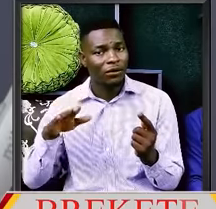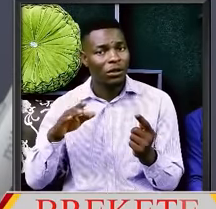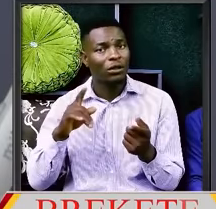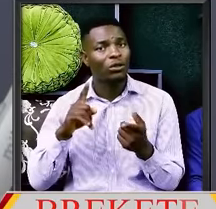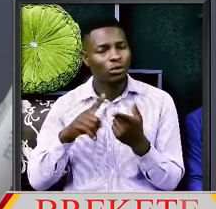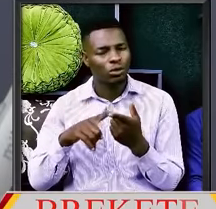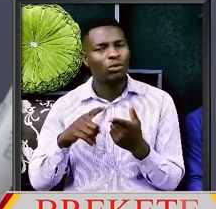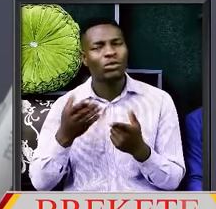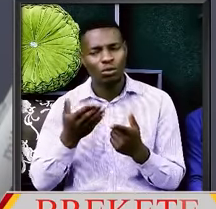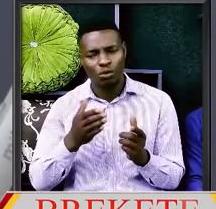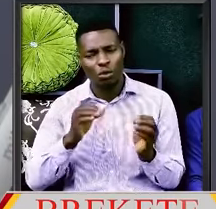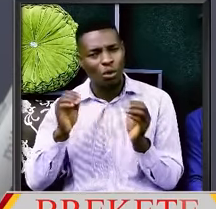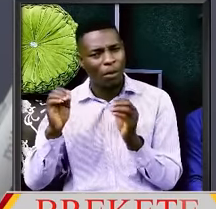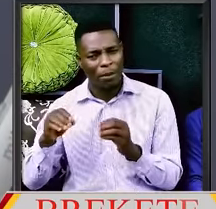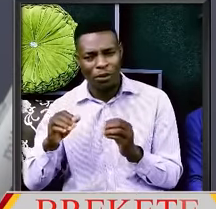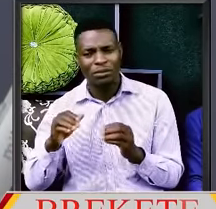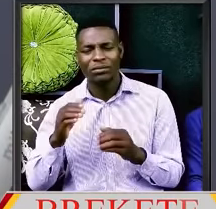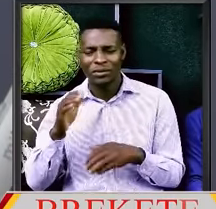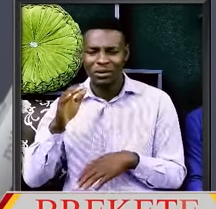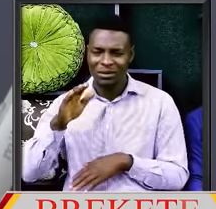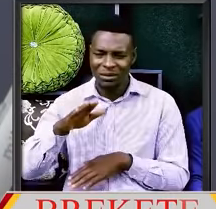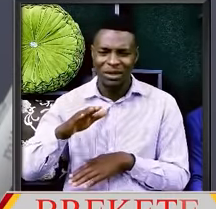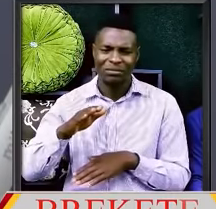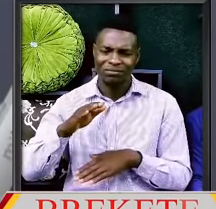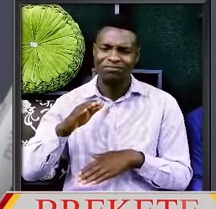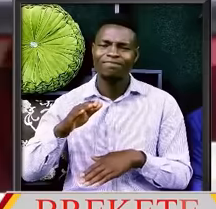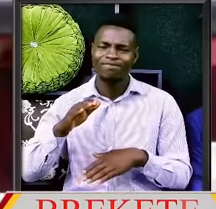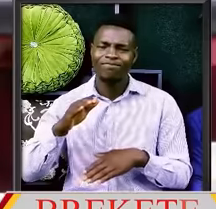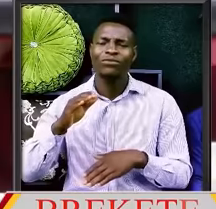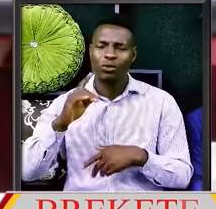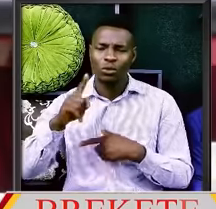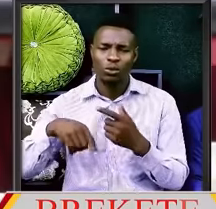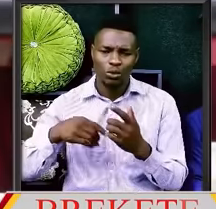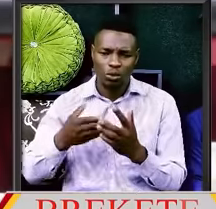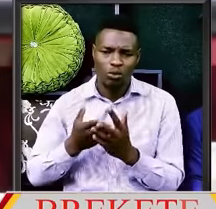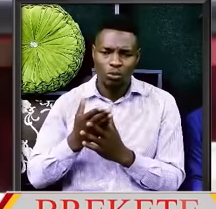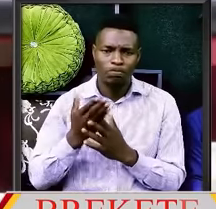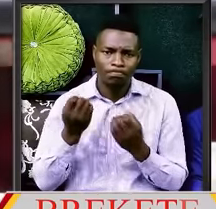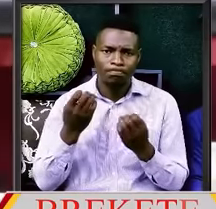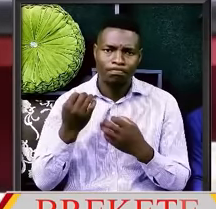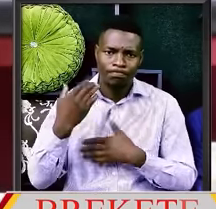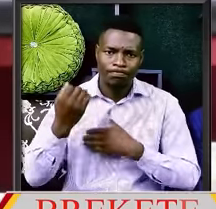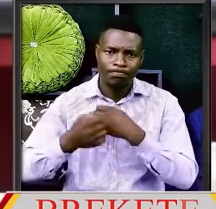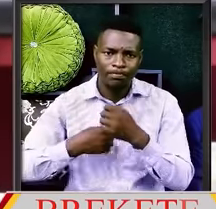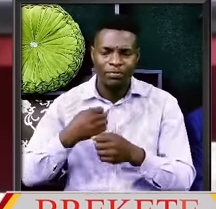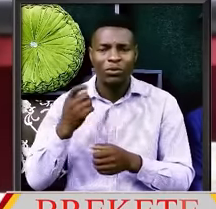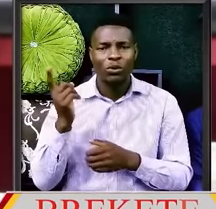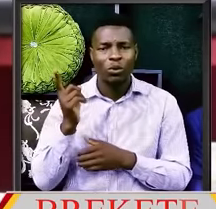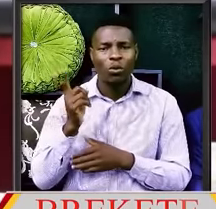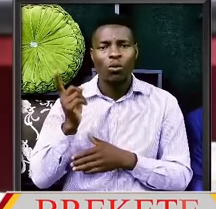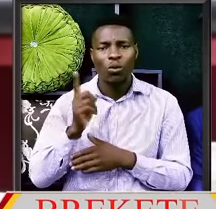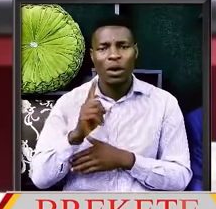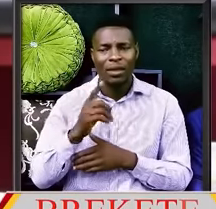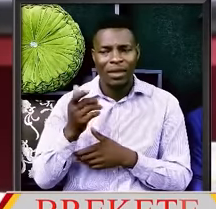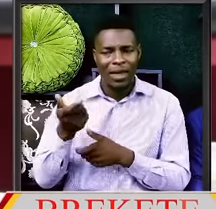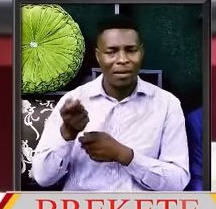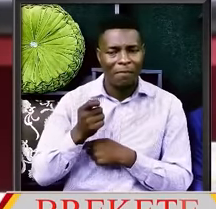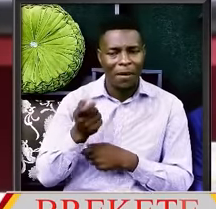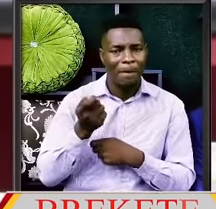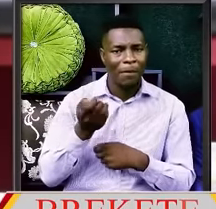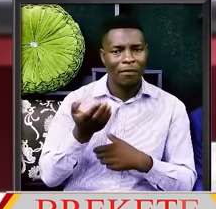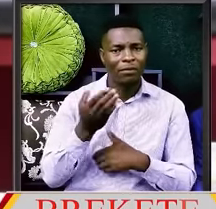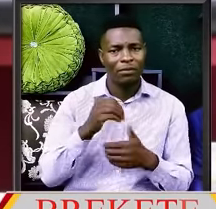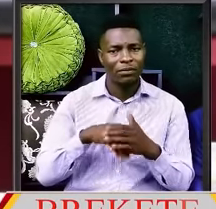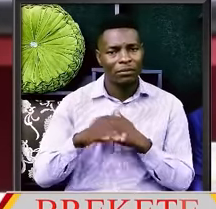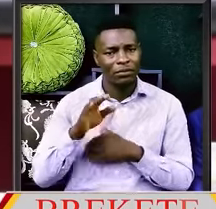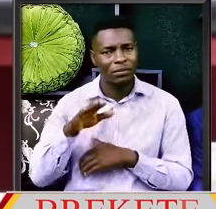if you go on Facebook. It's true. You will see where a guy of 5 months old, where they are causing the child. Ordinary